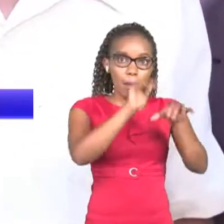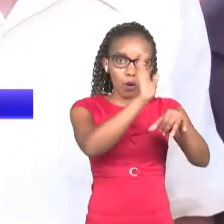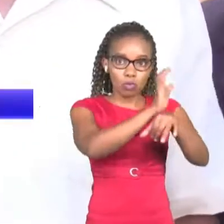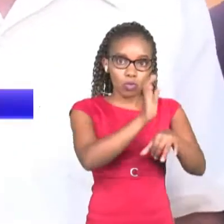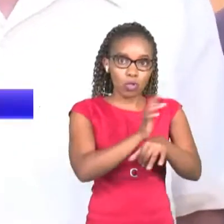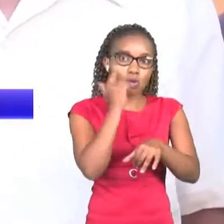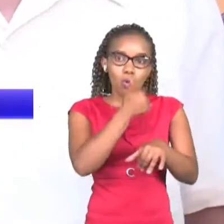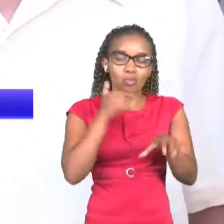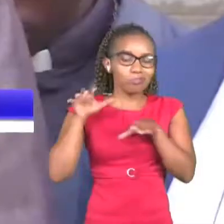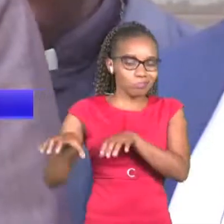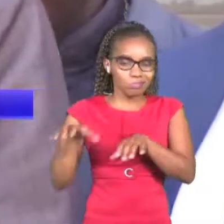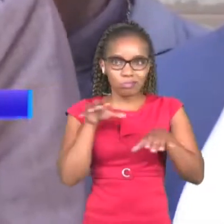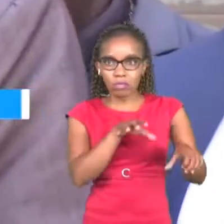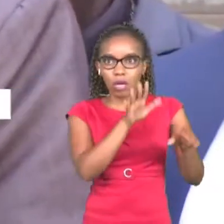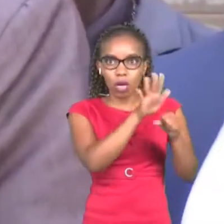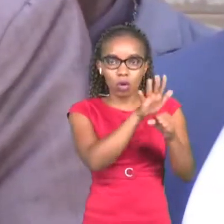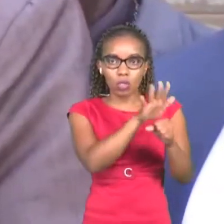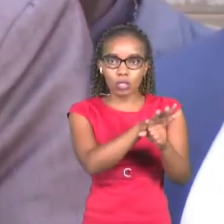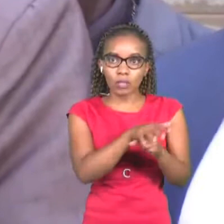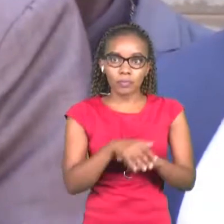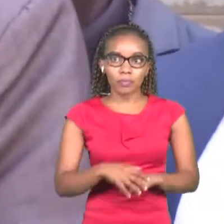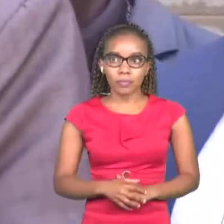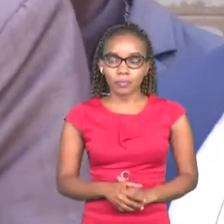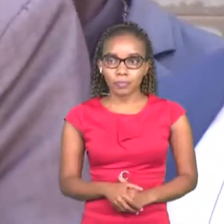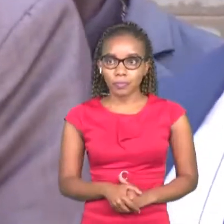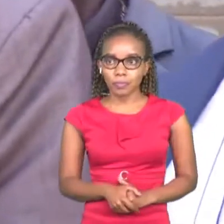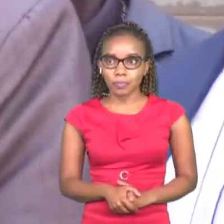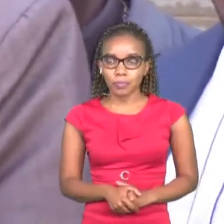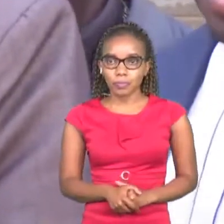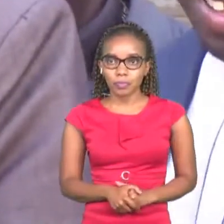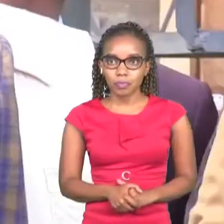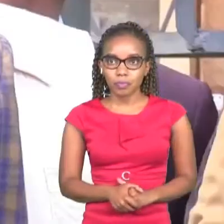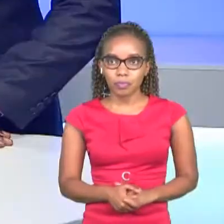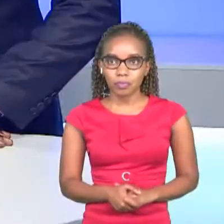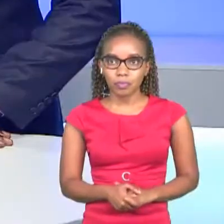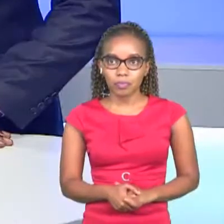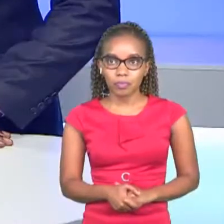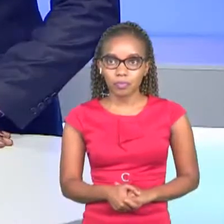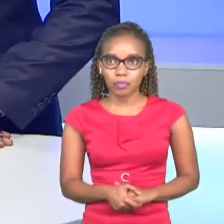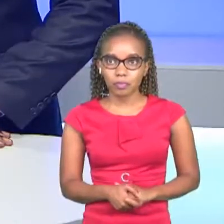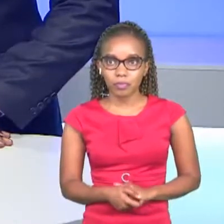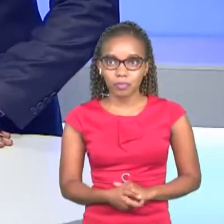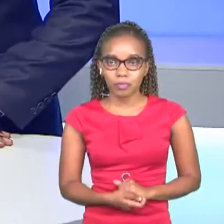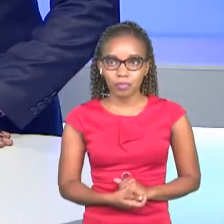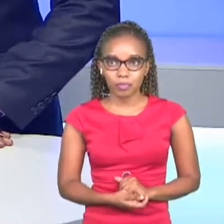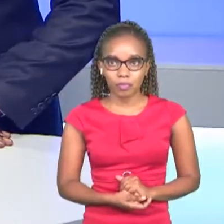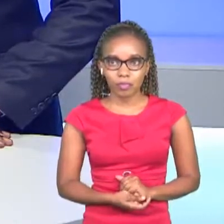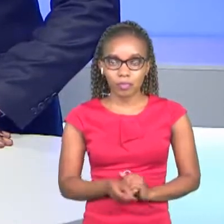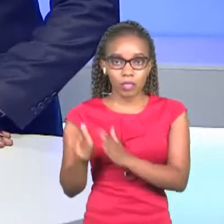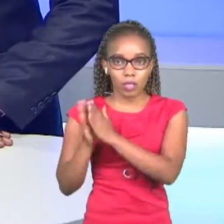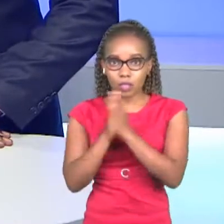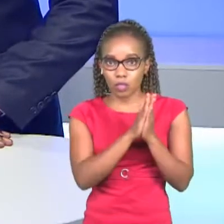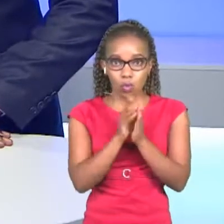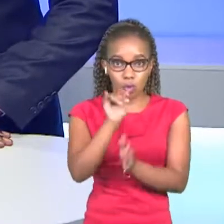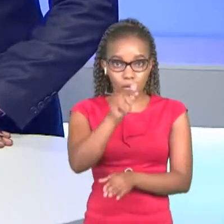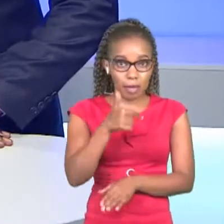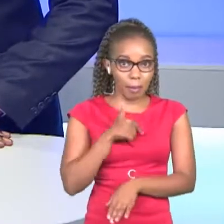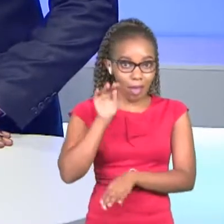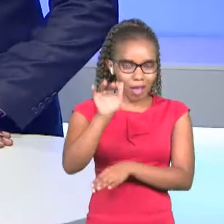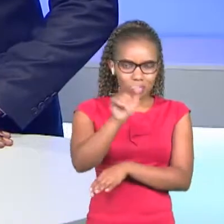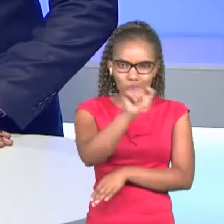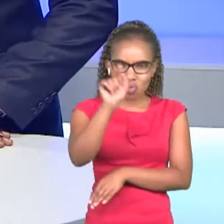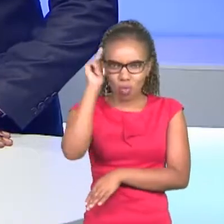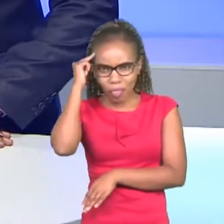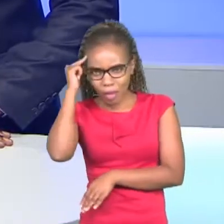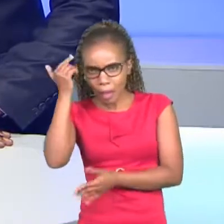lot of humiliation. Nyakundi Kelvin, Switch TV. And from that particular story, I'm asking, do you think the